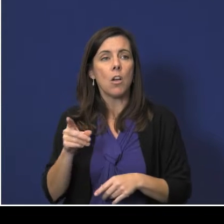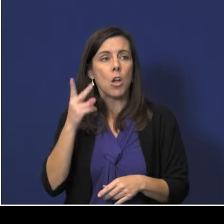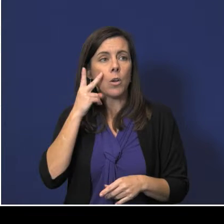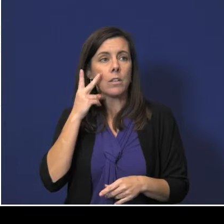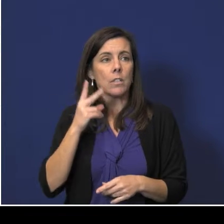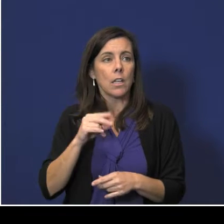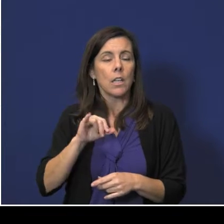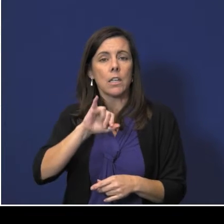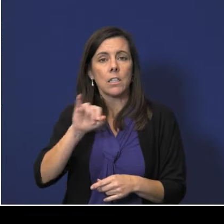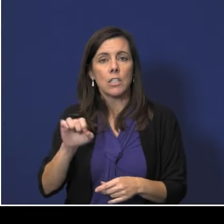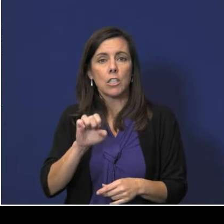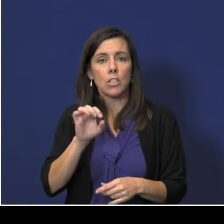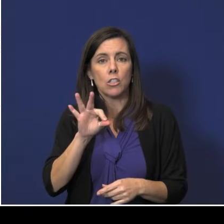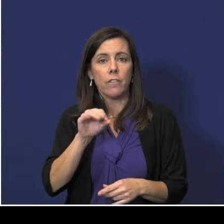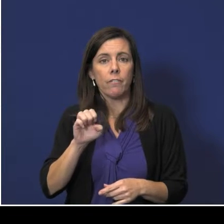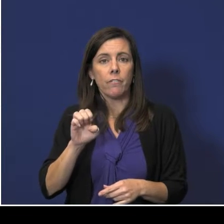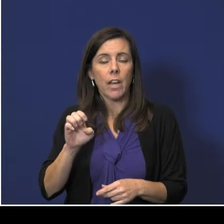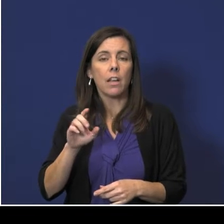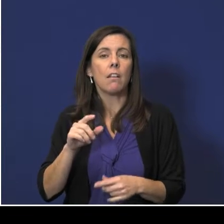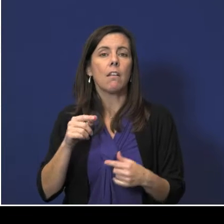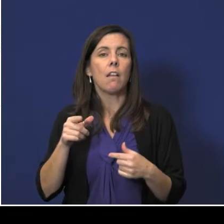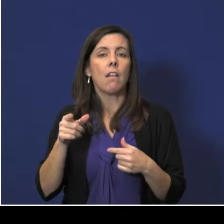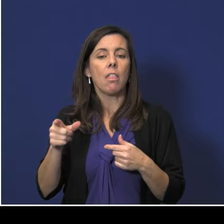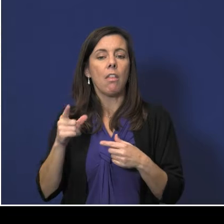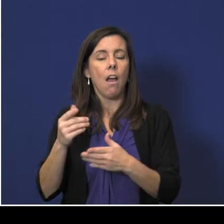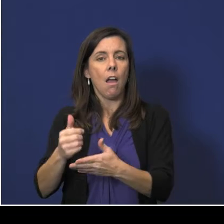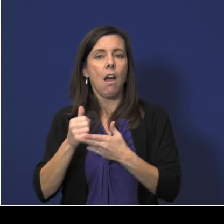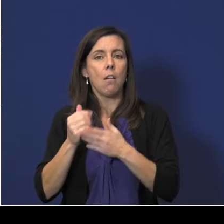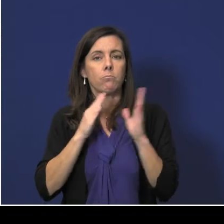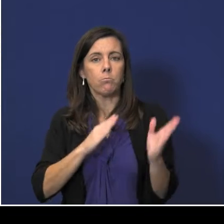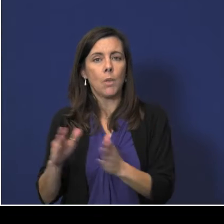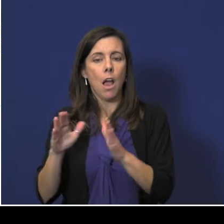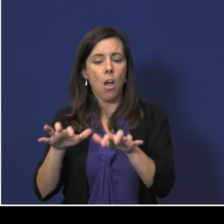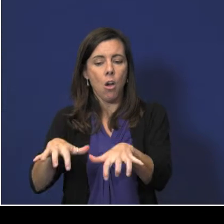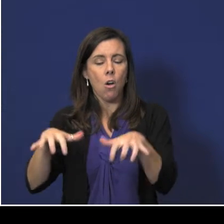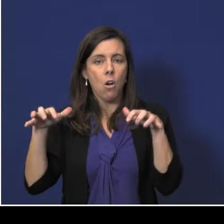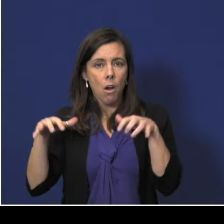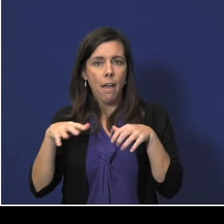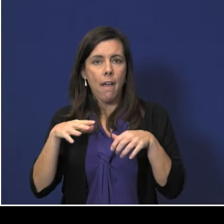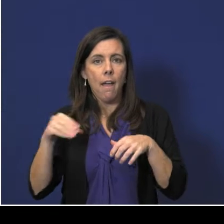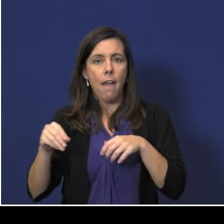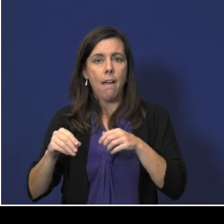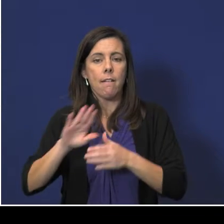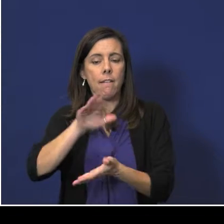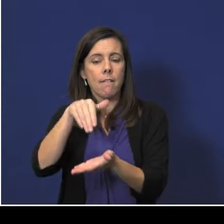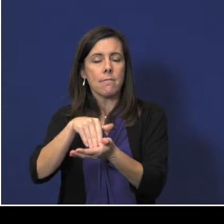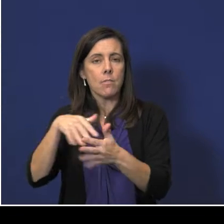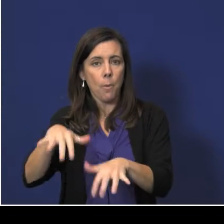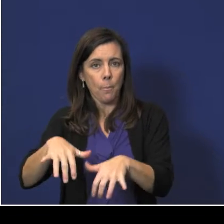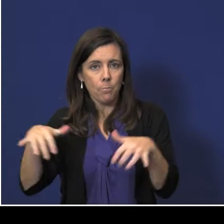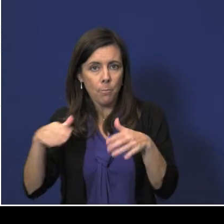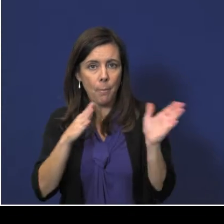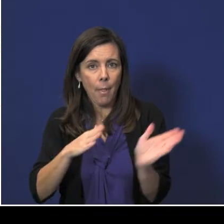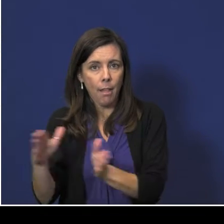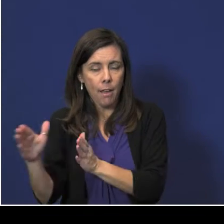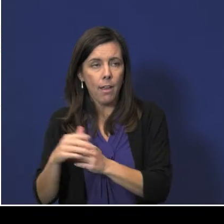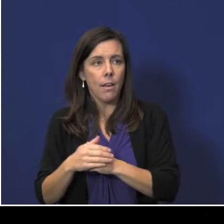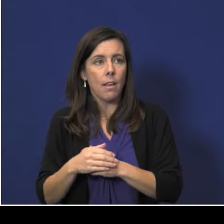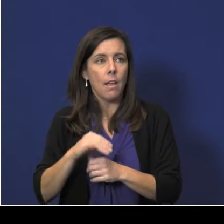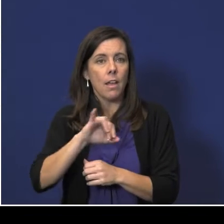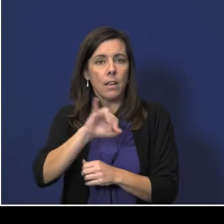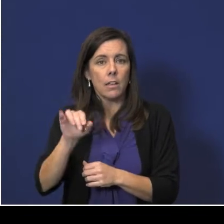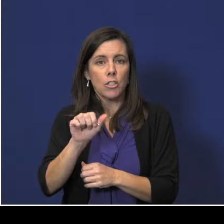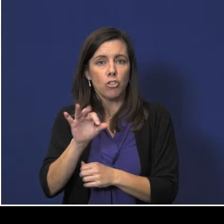Holden and Truler Shook in regards to auditorium planning and performance centers planning, and as well Jaffe Holden as performance